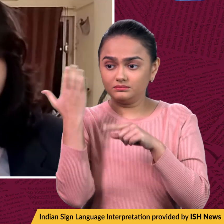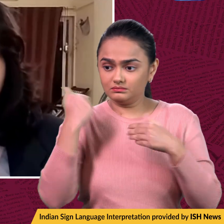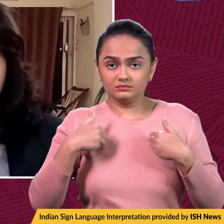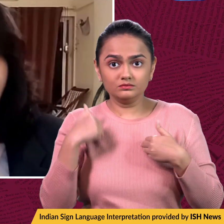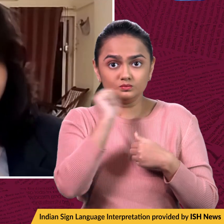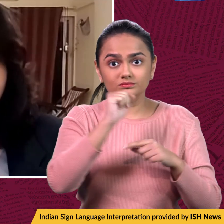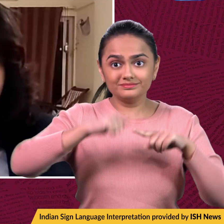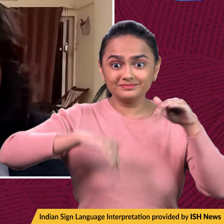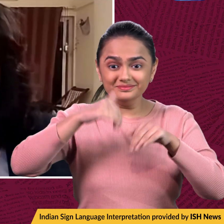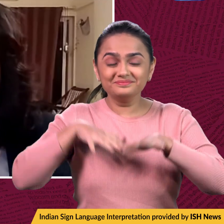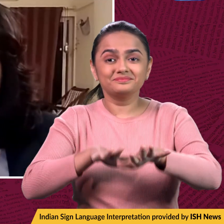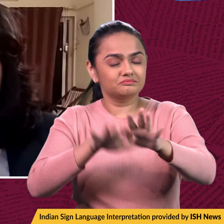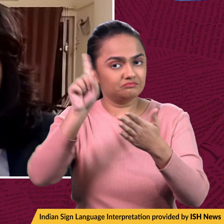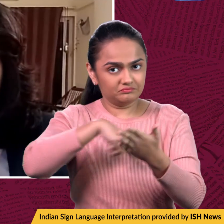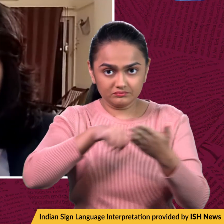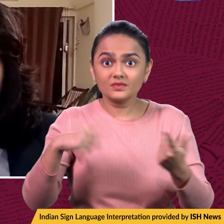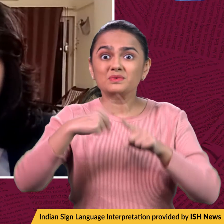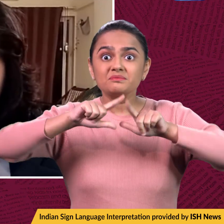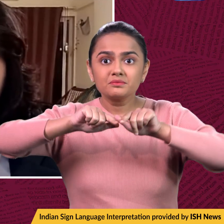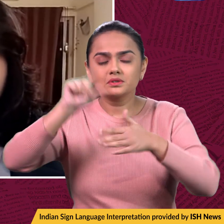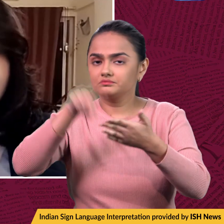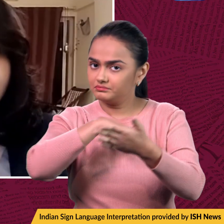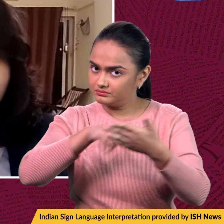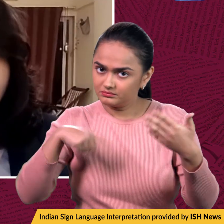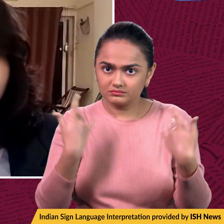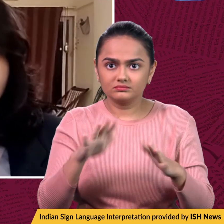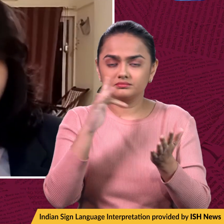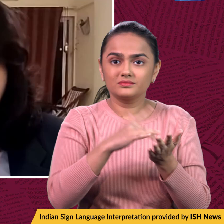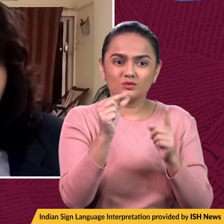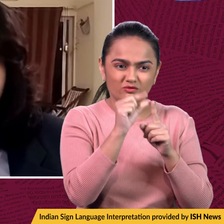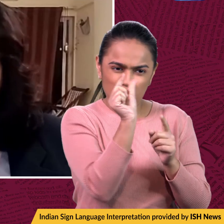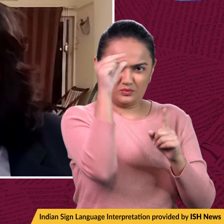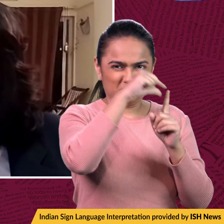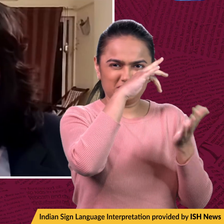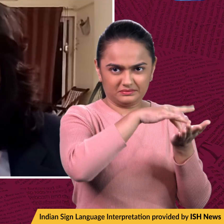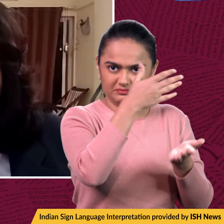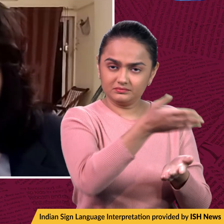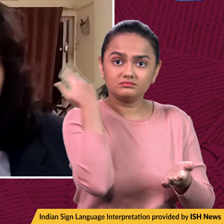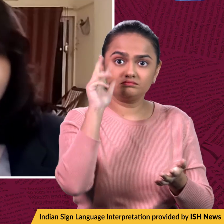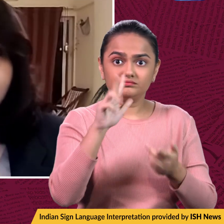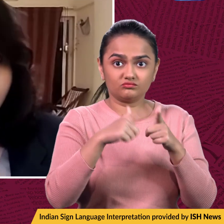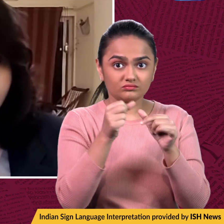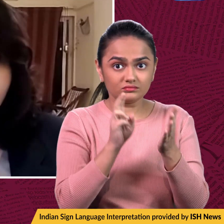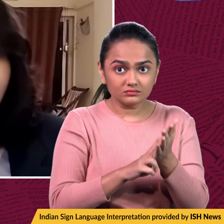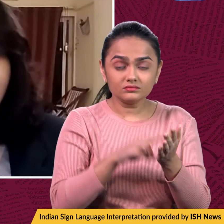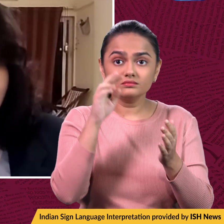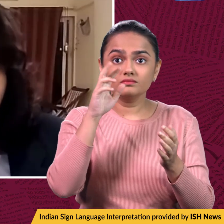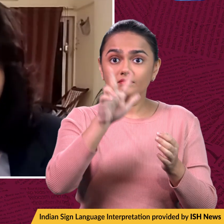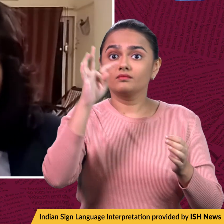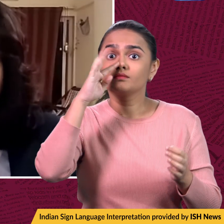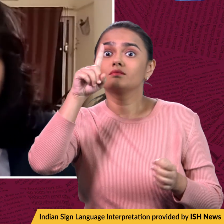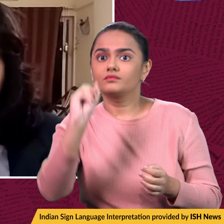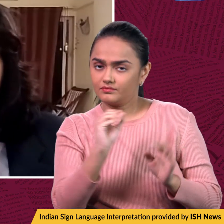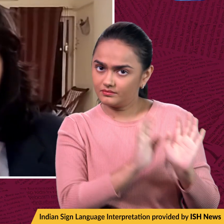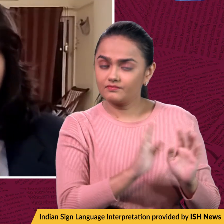Thursday cancelled its election rallies and meetings which were scheduled to be held in the poll-bound Uttar Pradesh on January 8th, 9th and